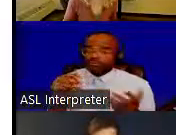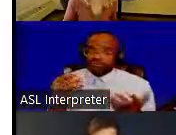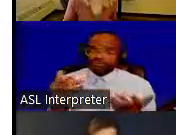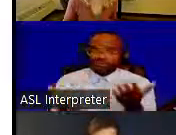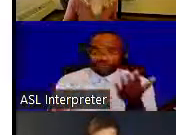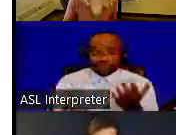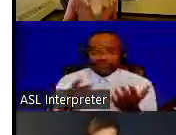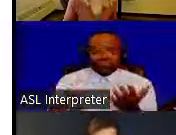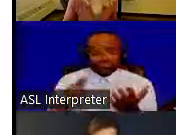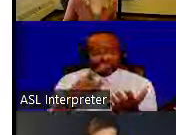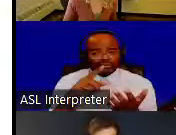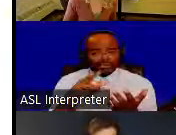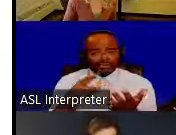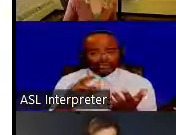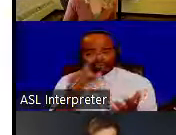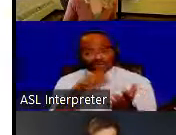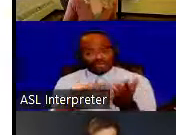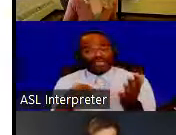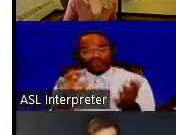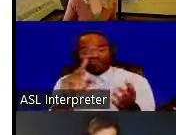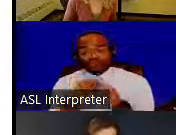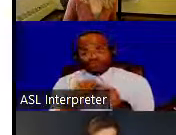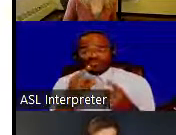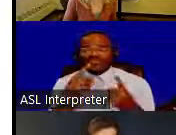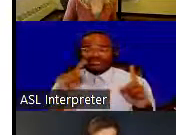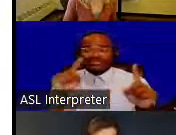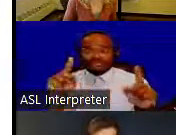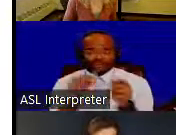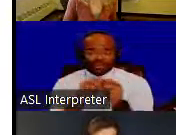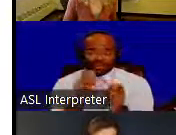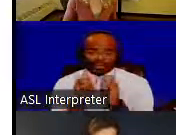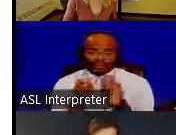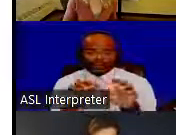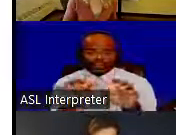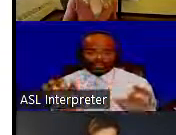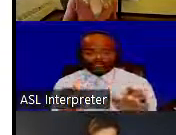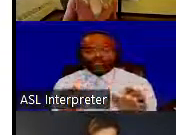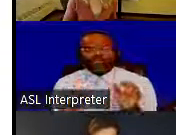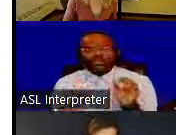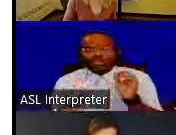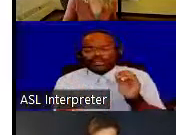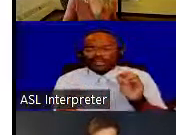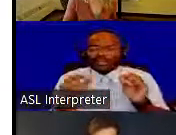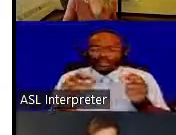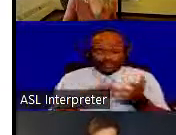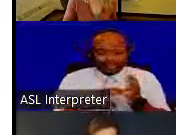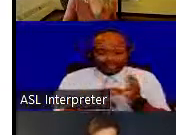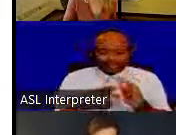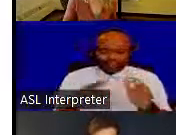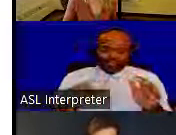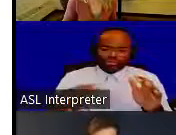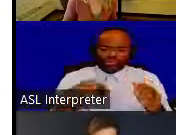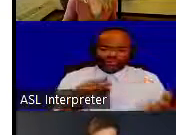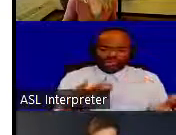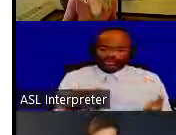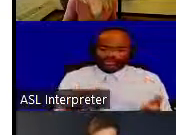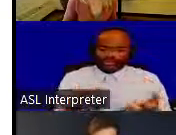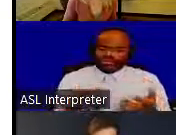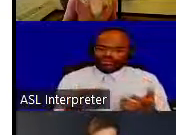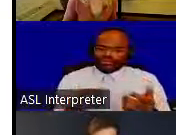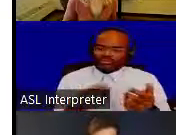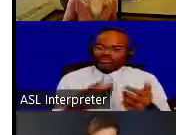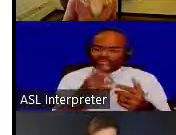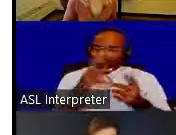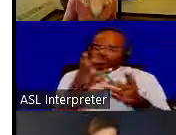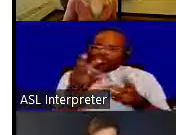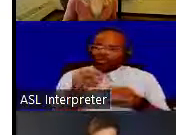a success with your adaptation action? And so that is also a place to give yourself some benchmarks to think about in the future